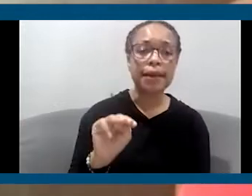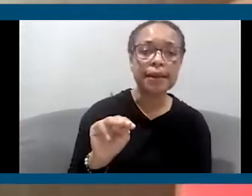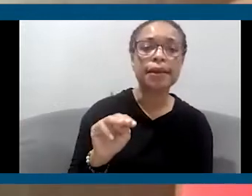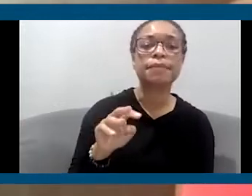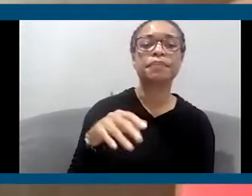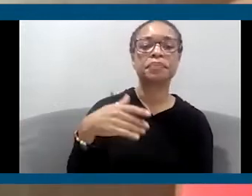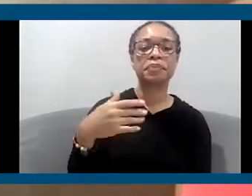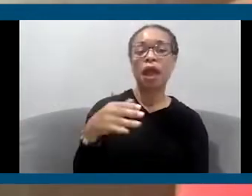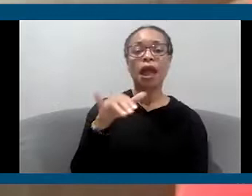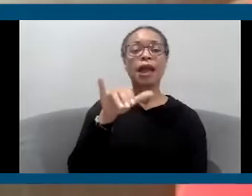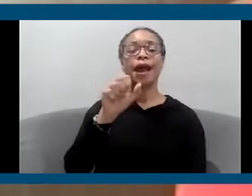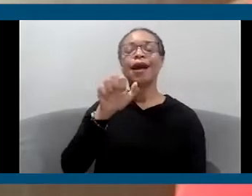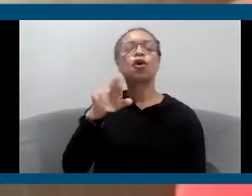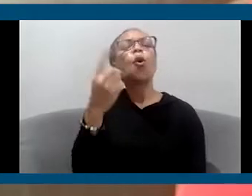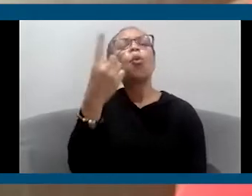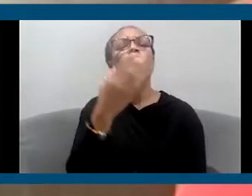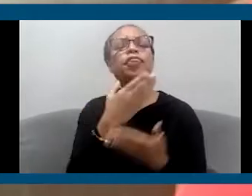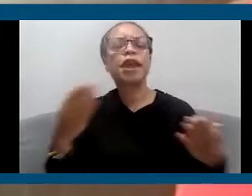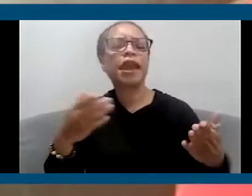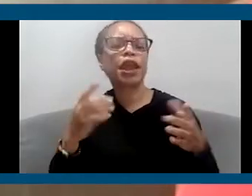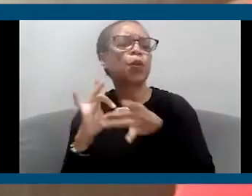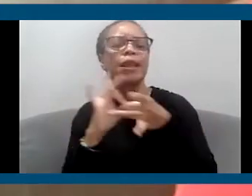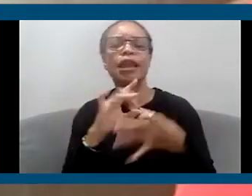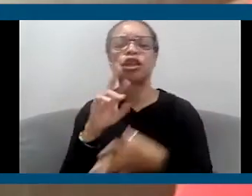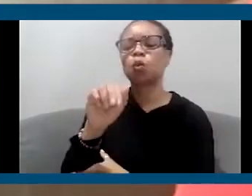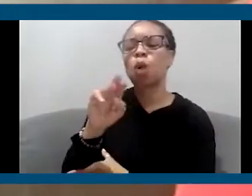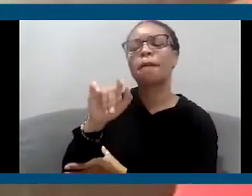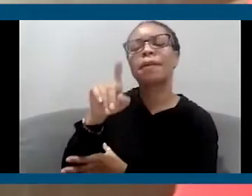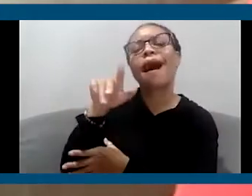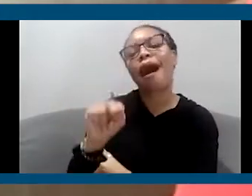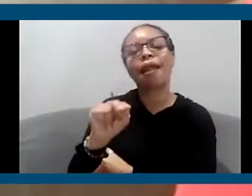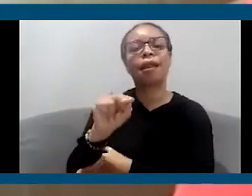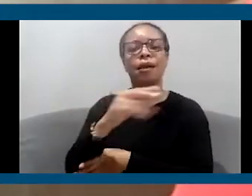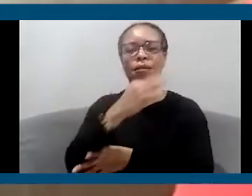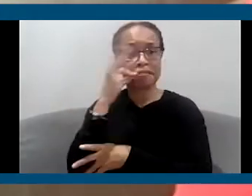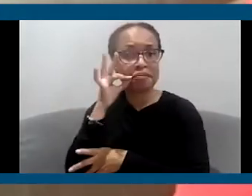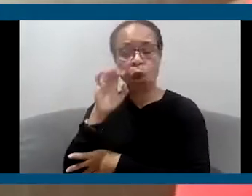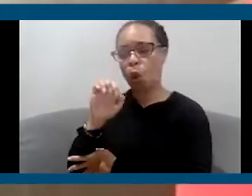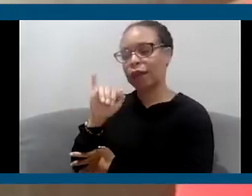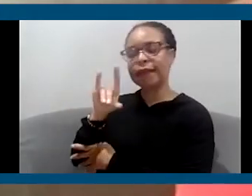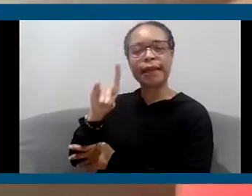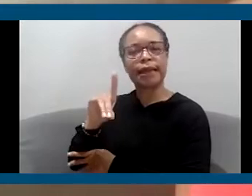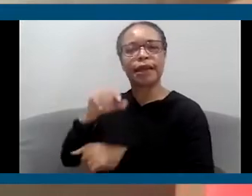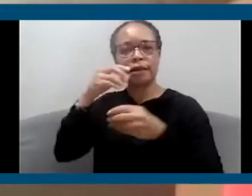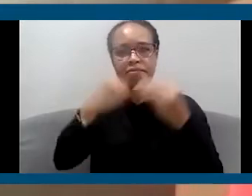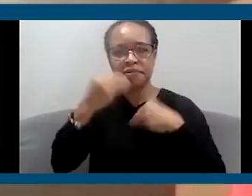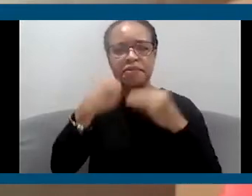about Ramadan or Eid that you wish everyone knew or better understood? And we'll start with